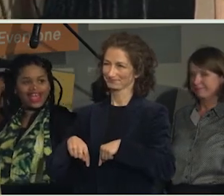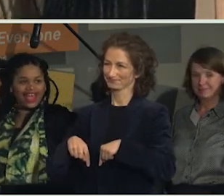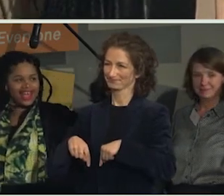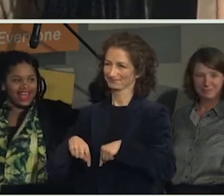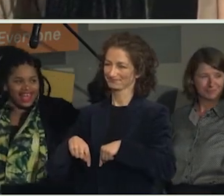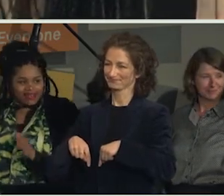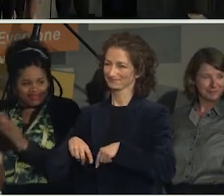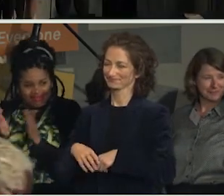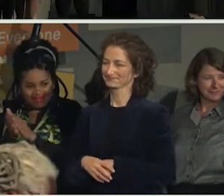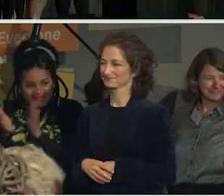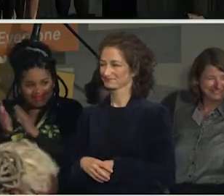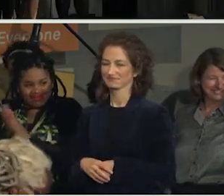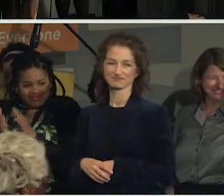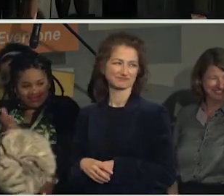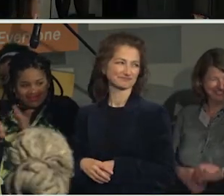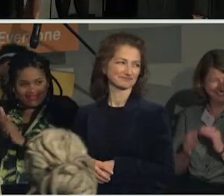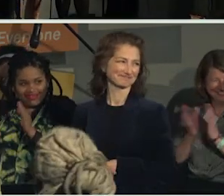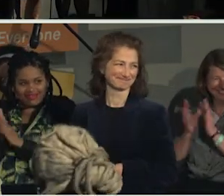coming, finally. Emilia, come up.